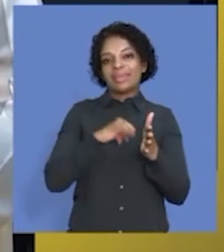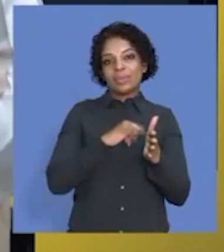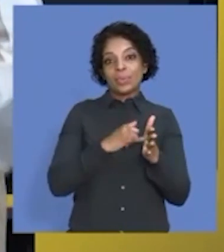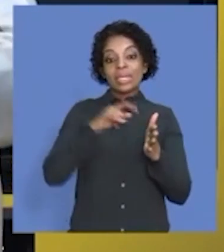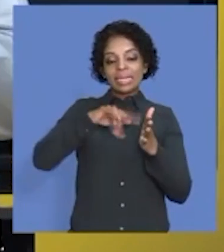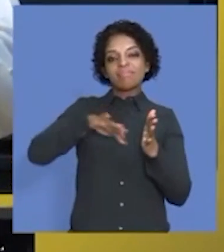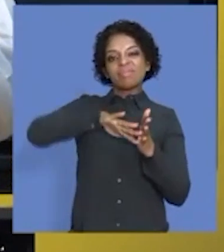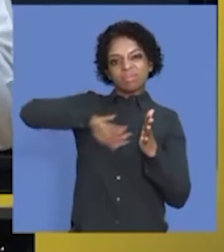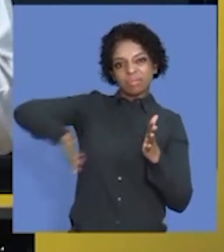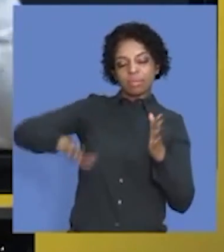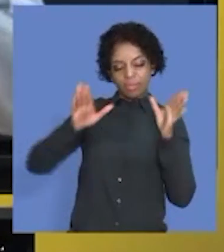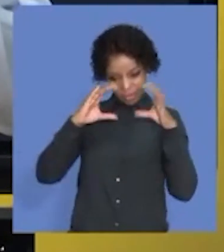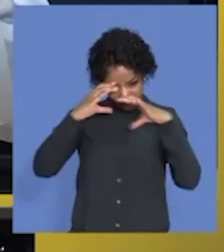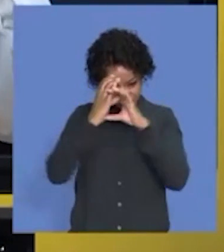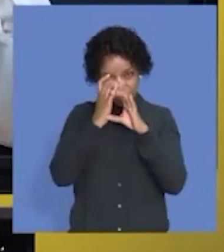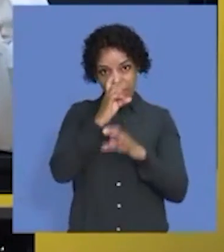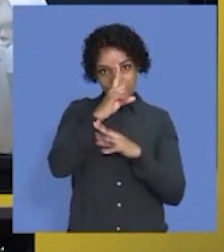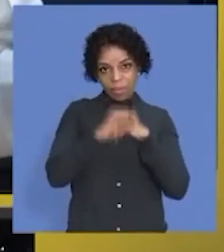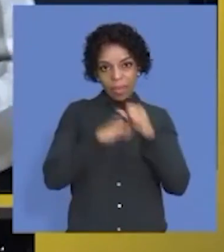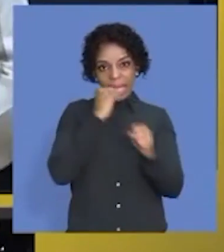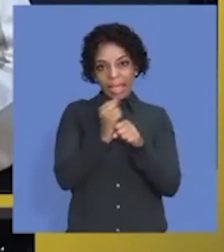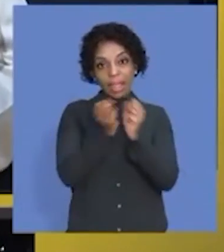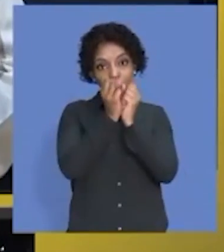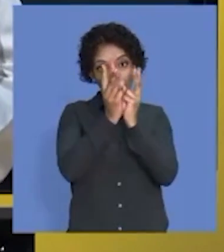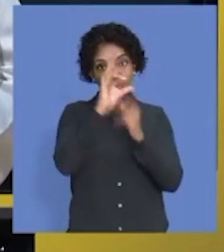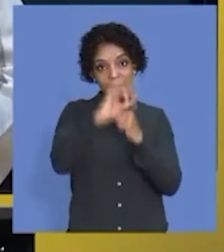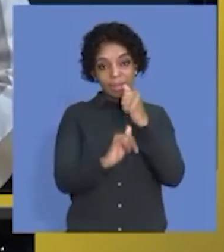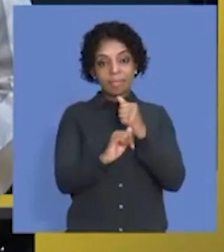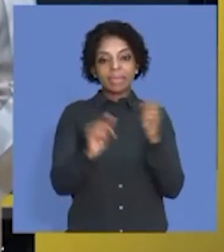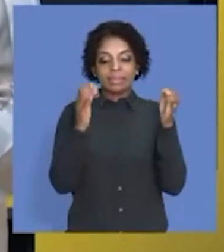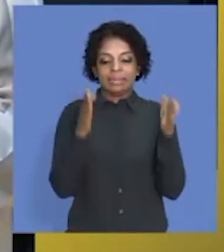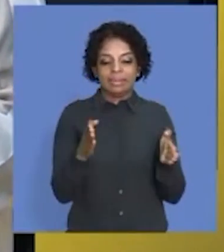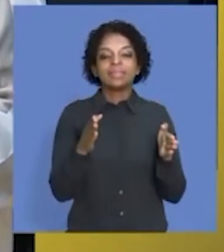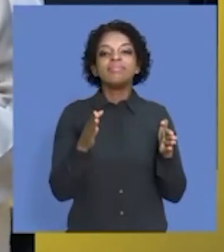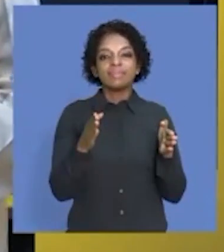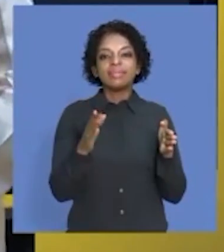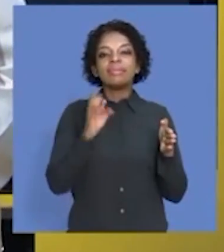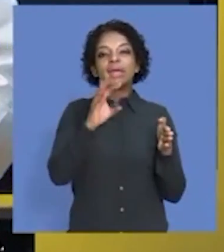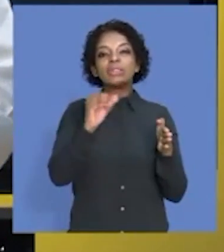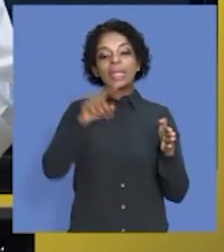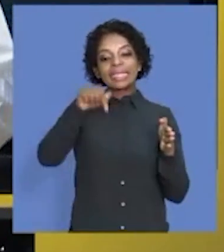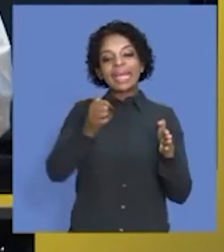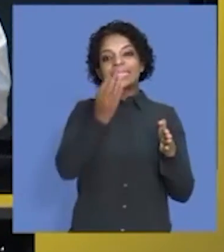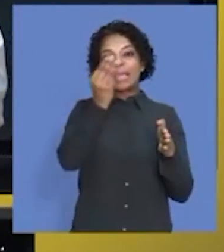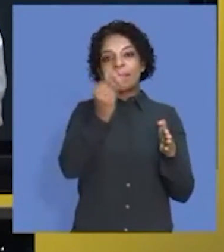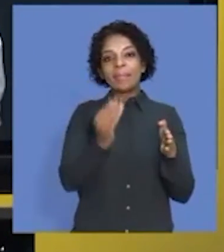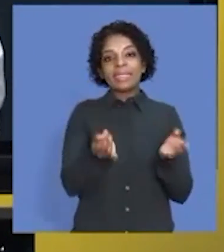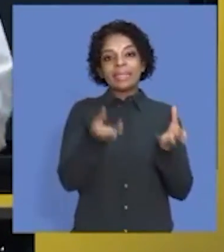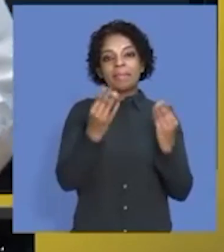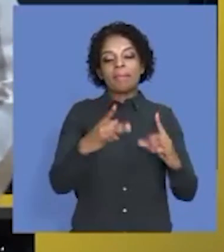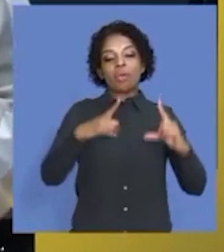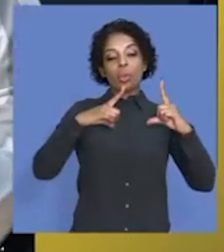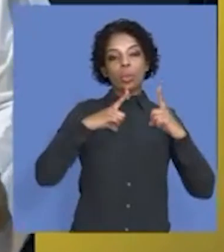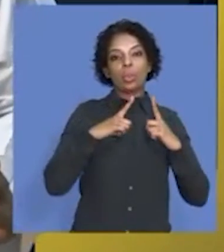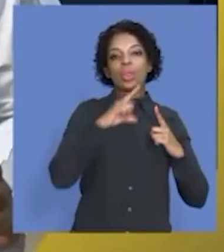entry? A debit to rent income and a credit to income received in advance,